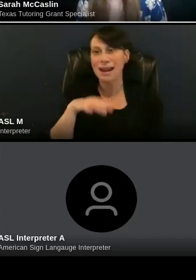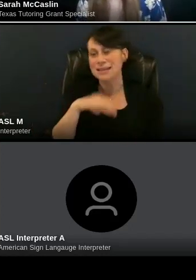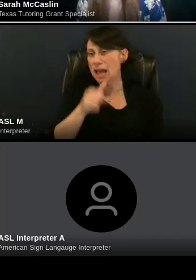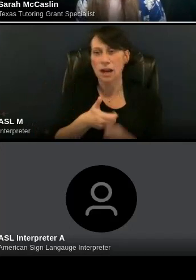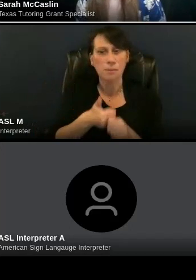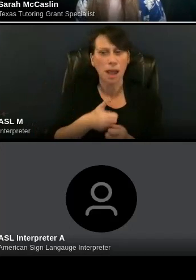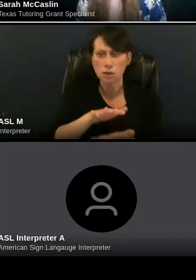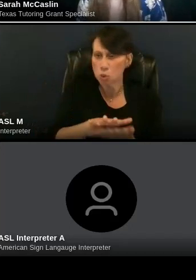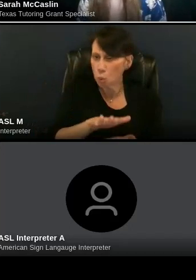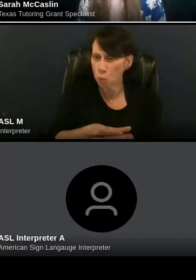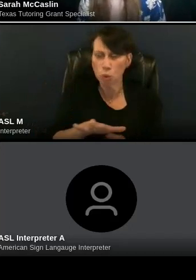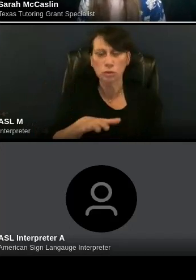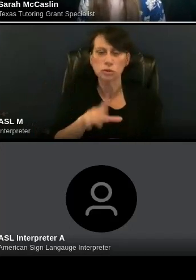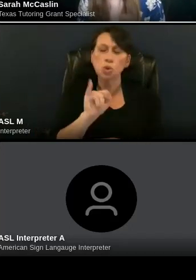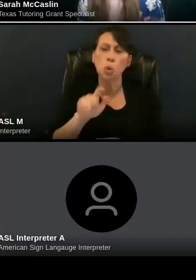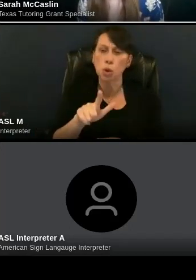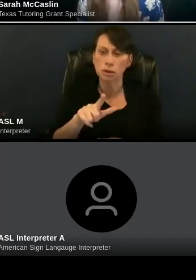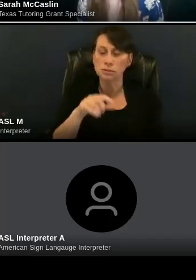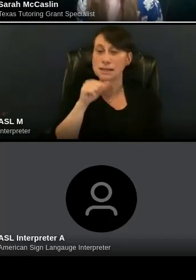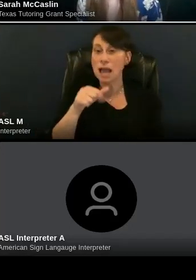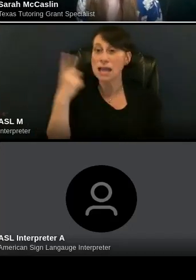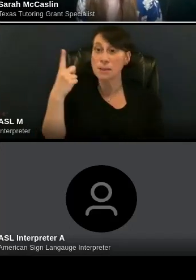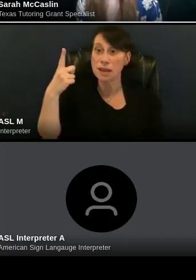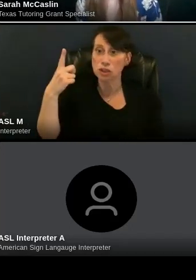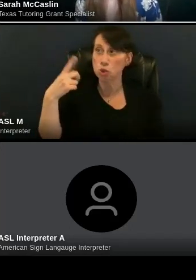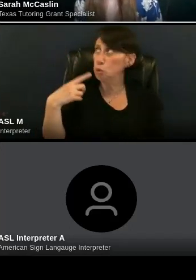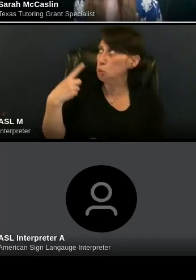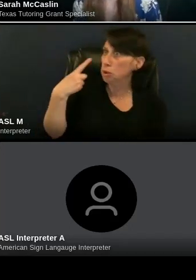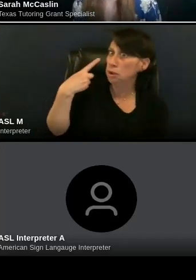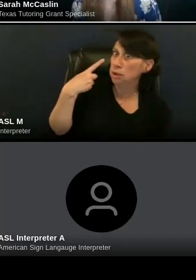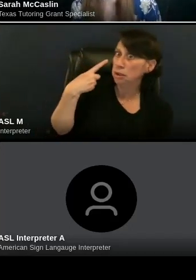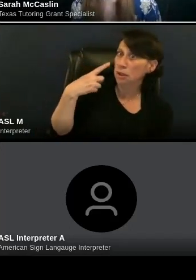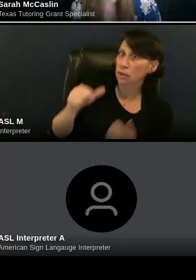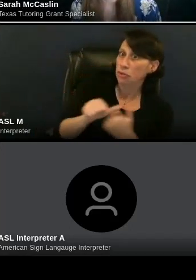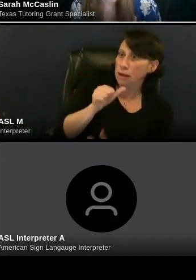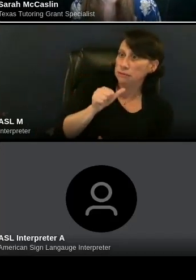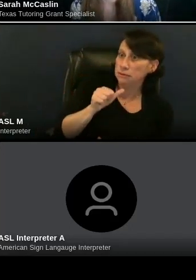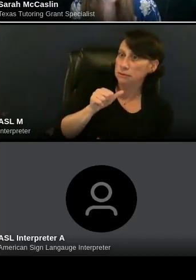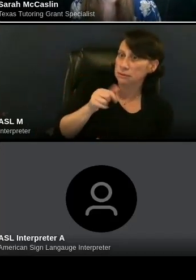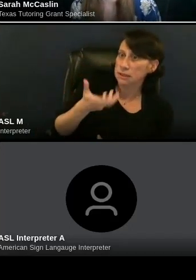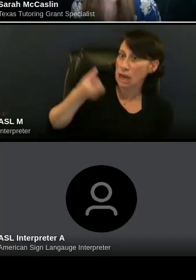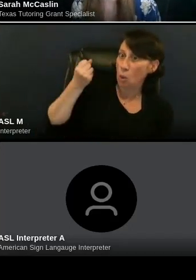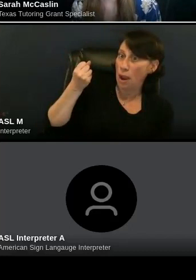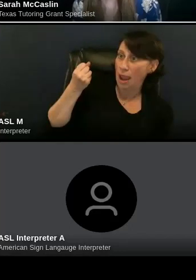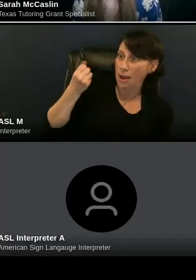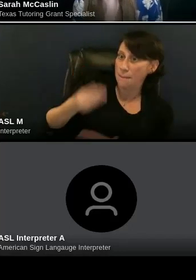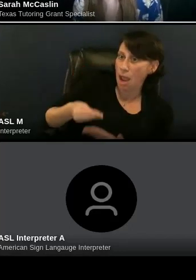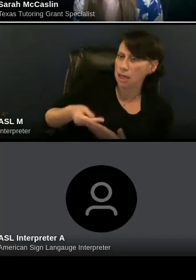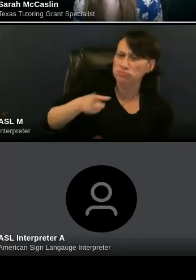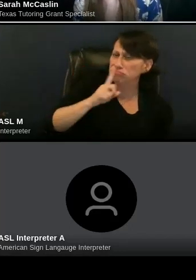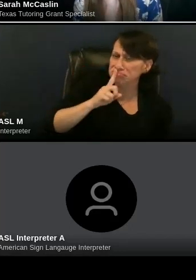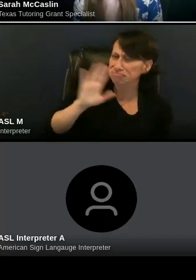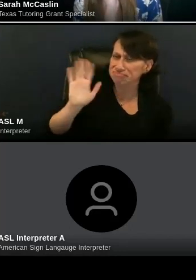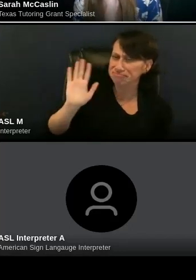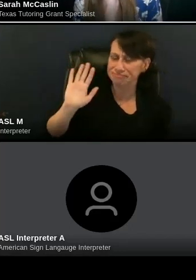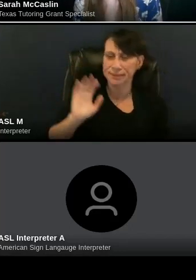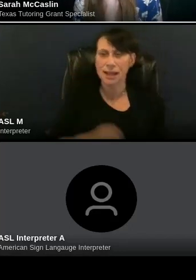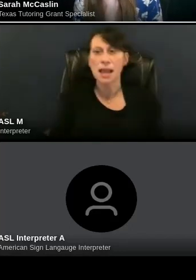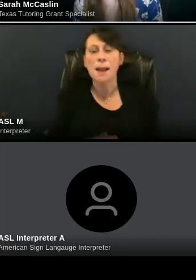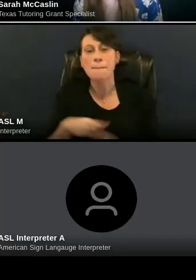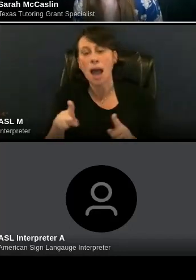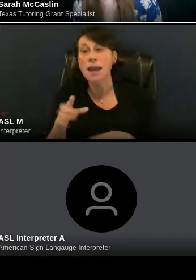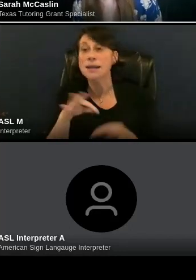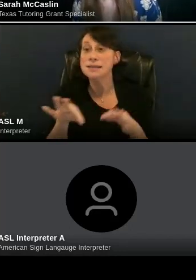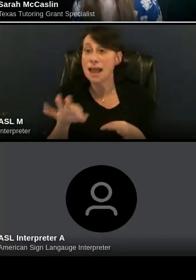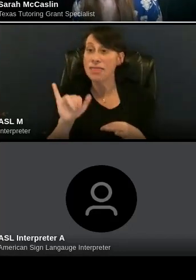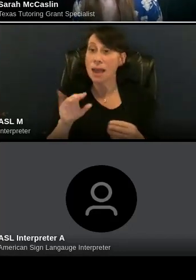tool. It's not something to, dangle over your head and threaten, take away money. But